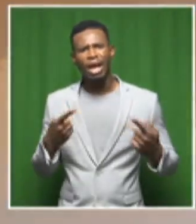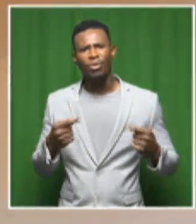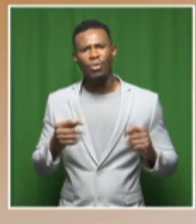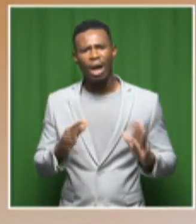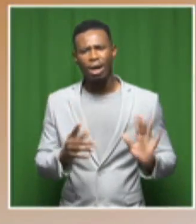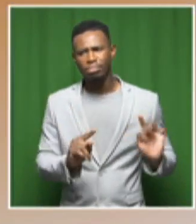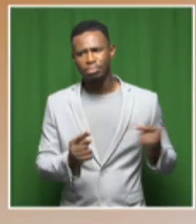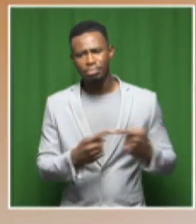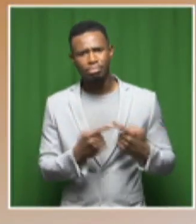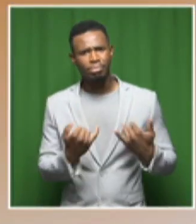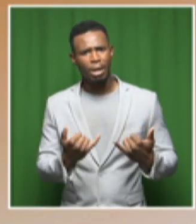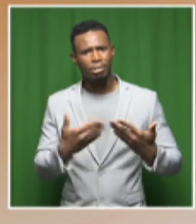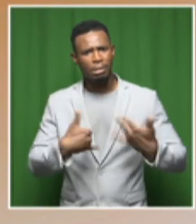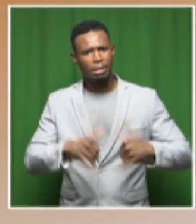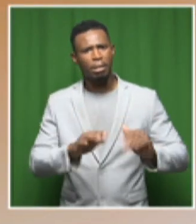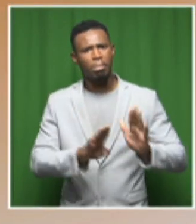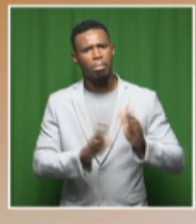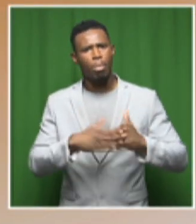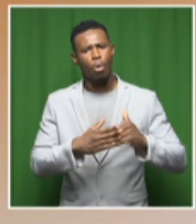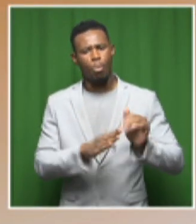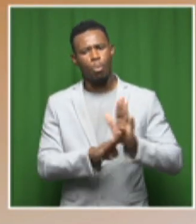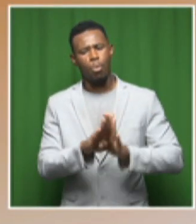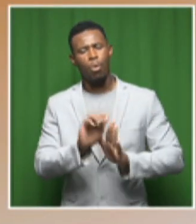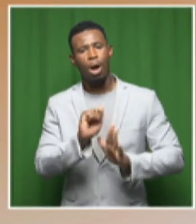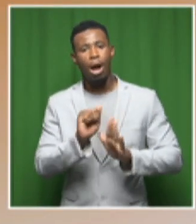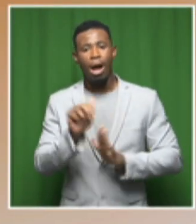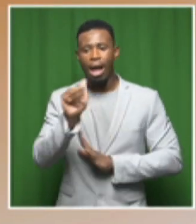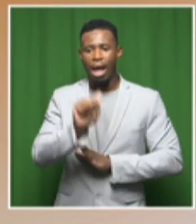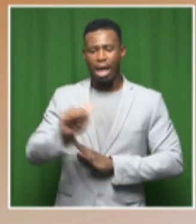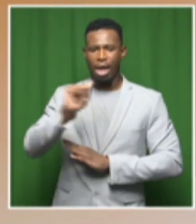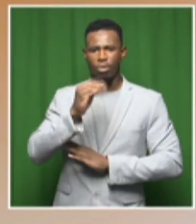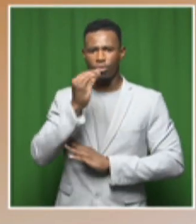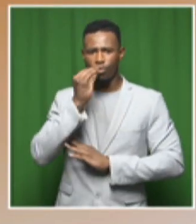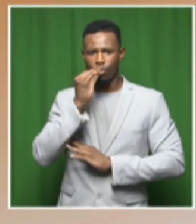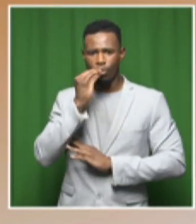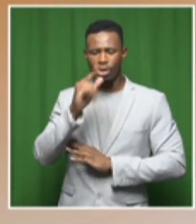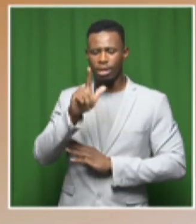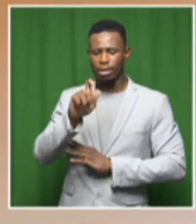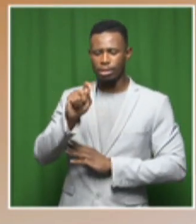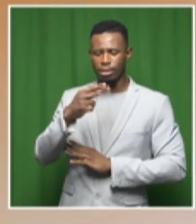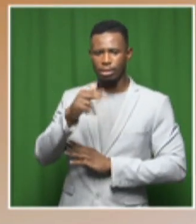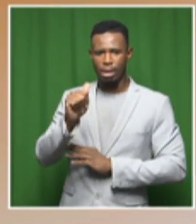continues to make a name for herself through her Food from Lethabo's Kitchen social media platforms.